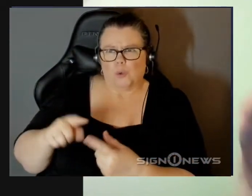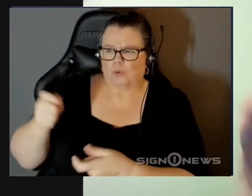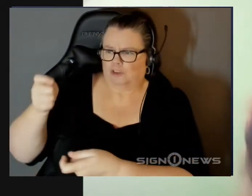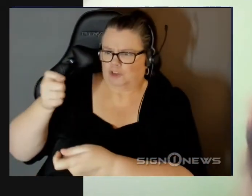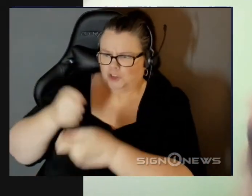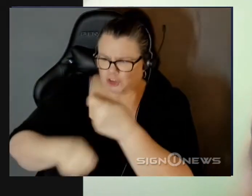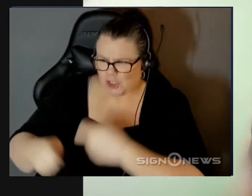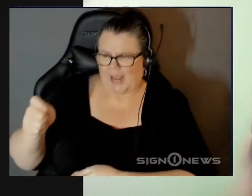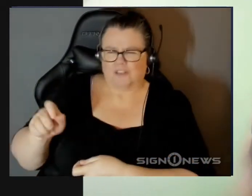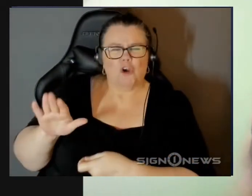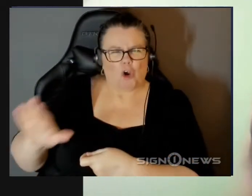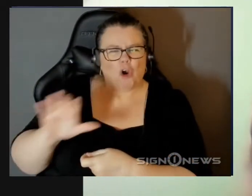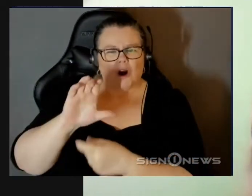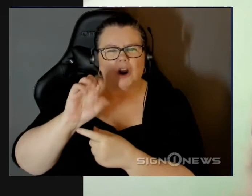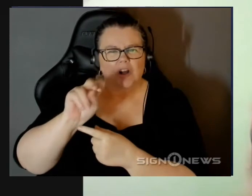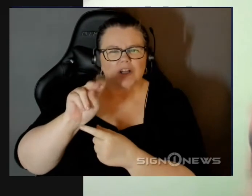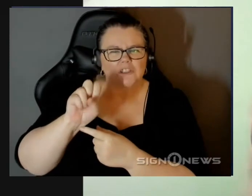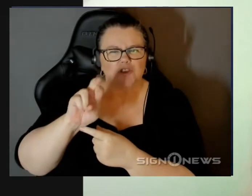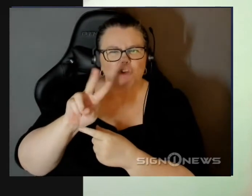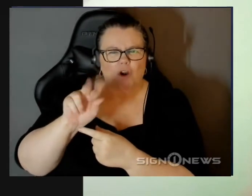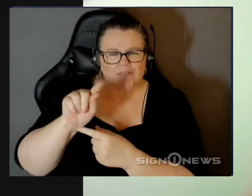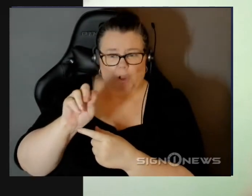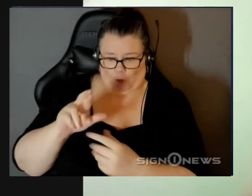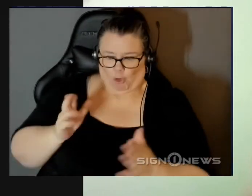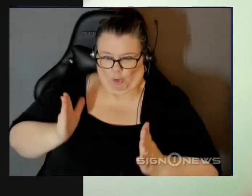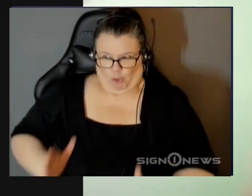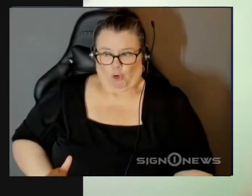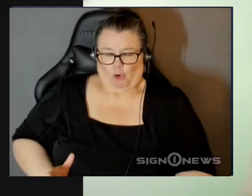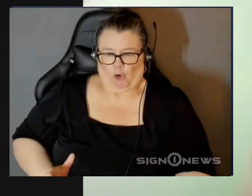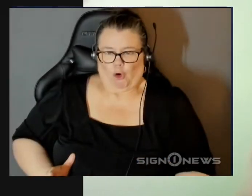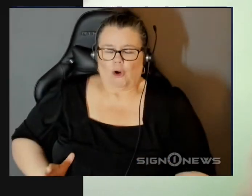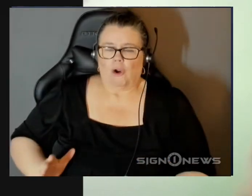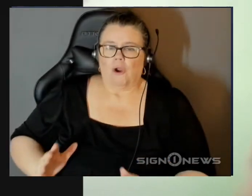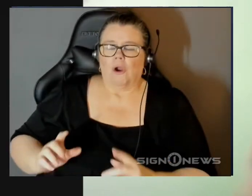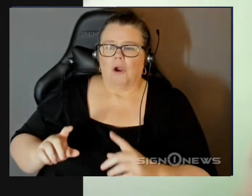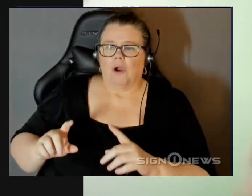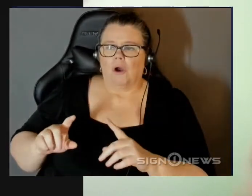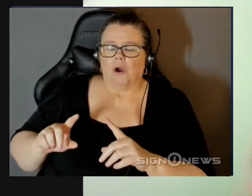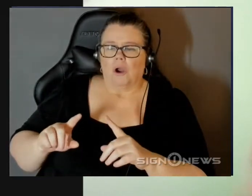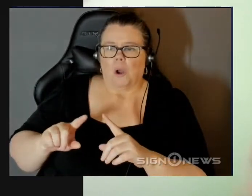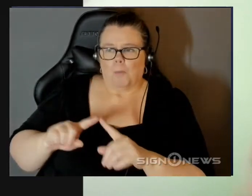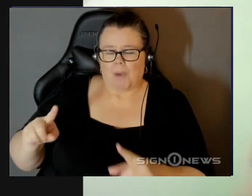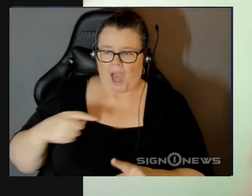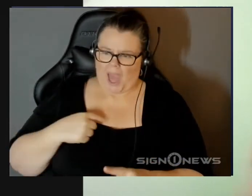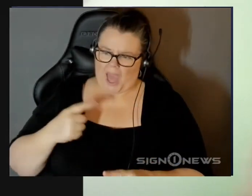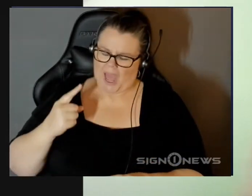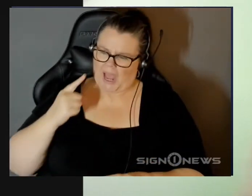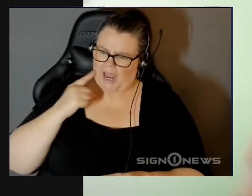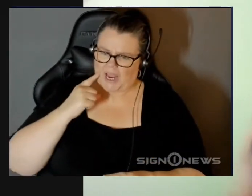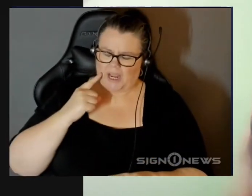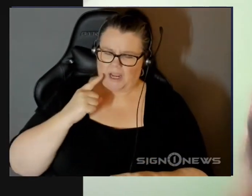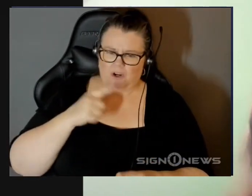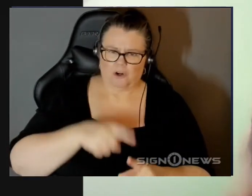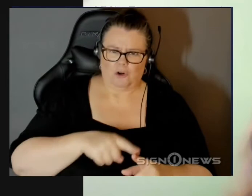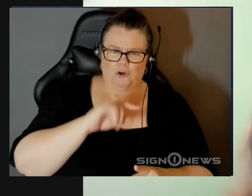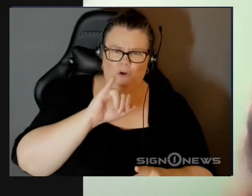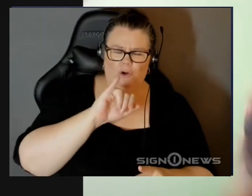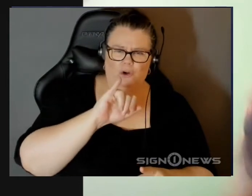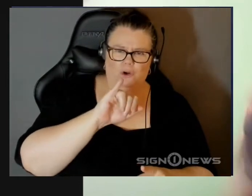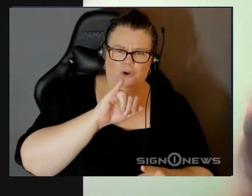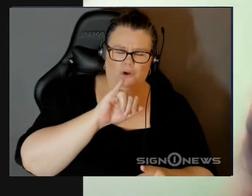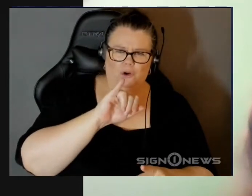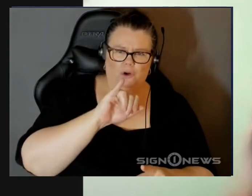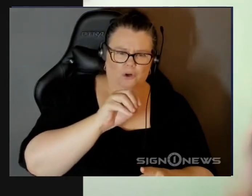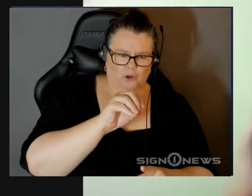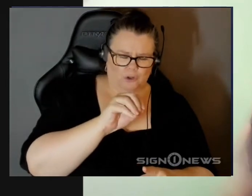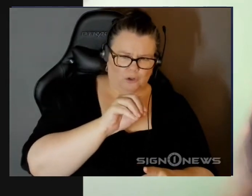sealed and a lot of it is in public. But I think when I hear Joan and John's story, I think to myself, they actually had to put a lot of